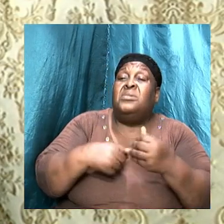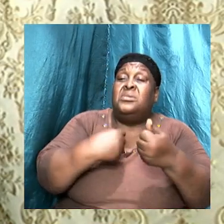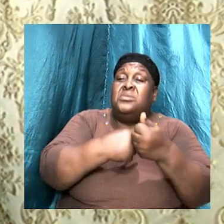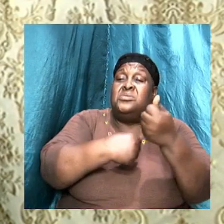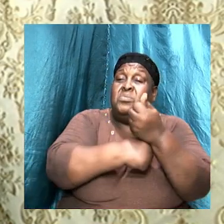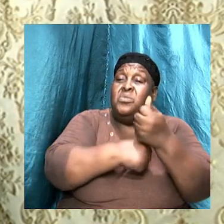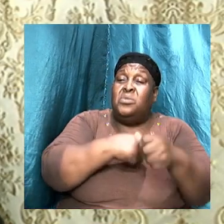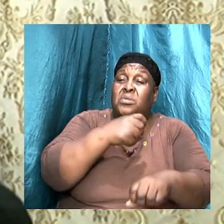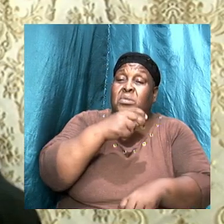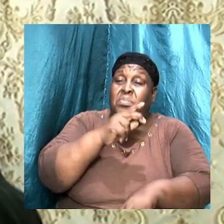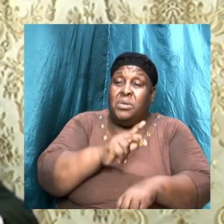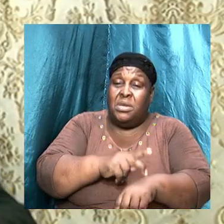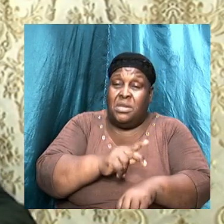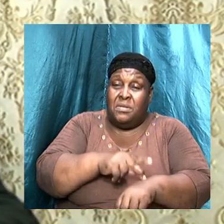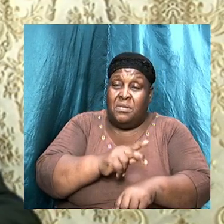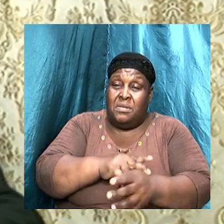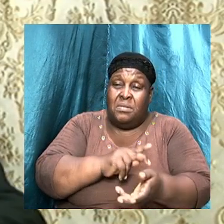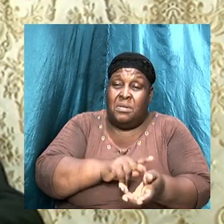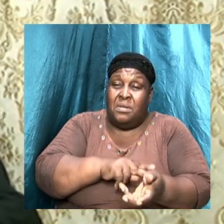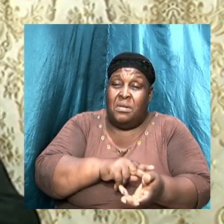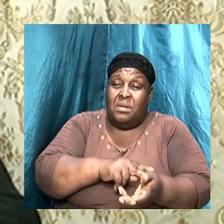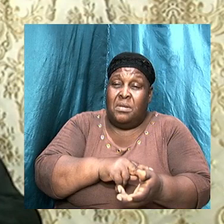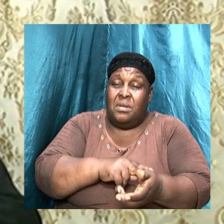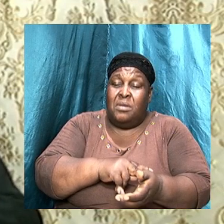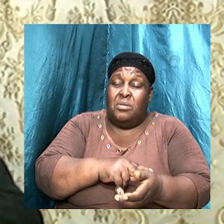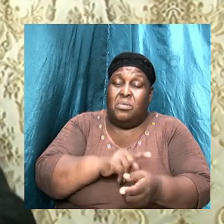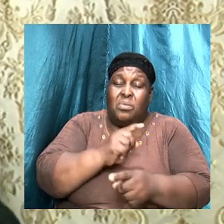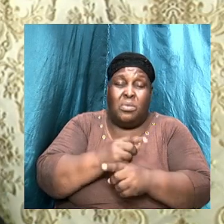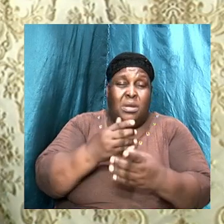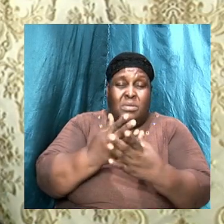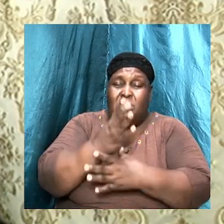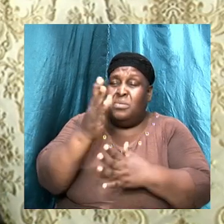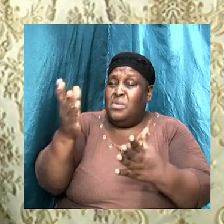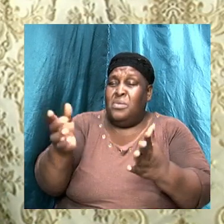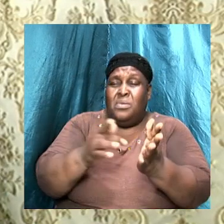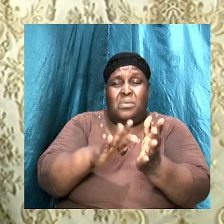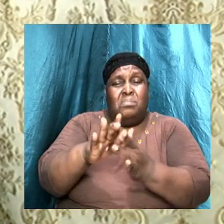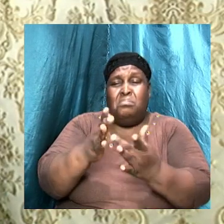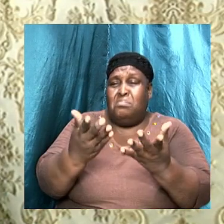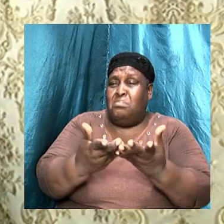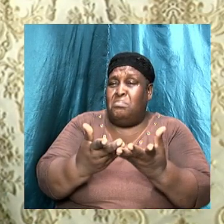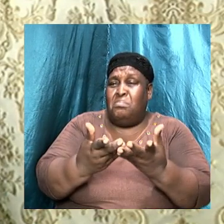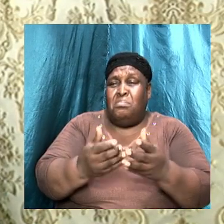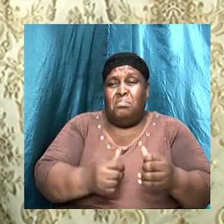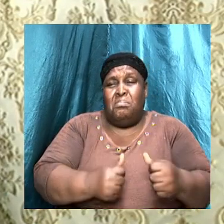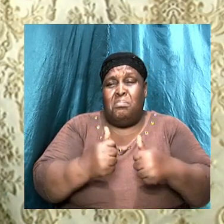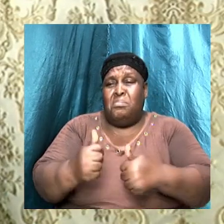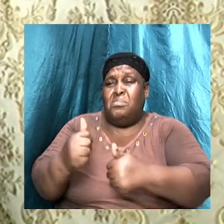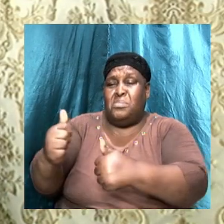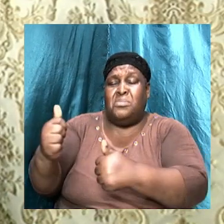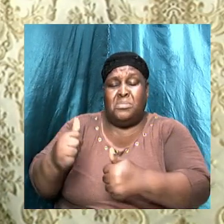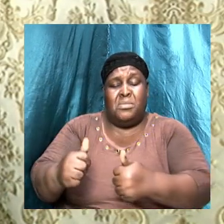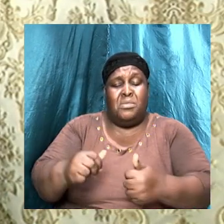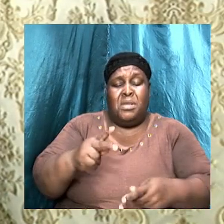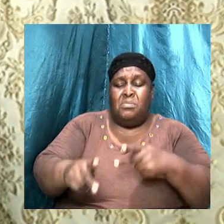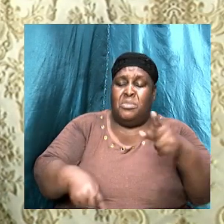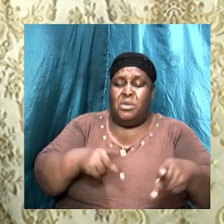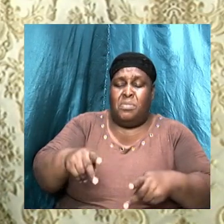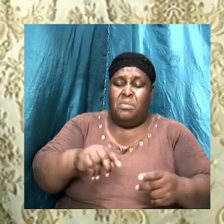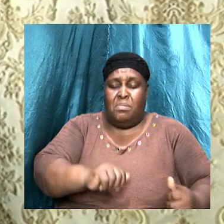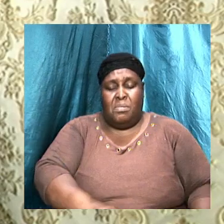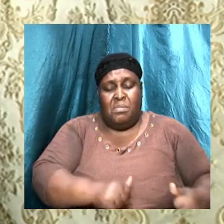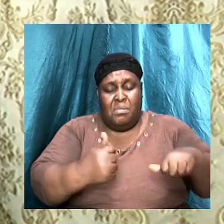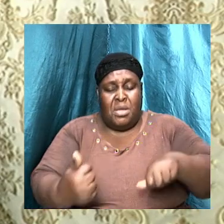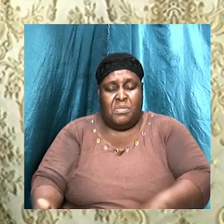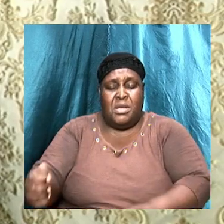through scriptures, you see, where, when the apostles baptized folks, they baptized them in the name of